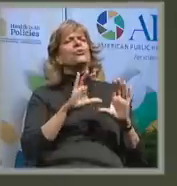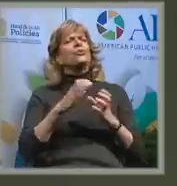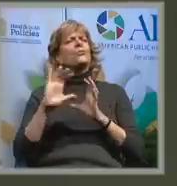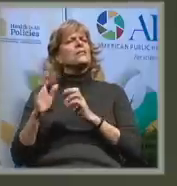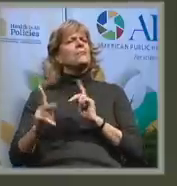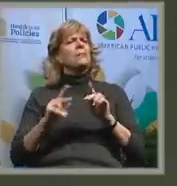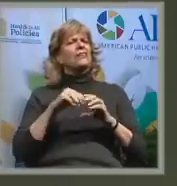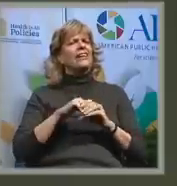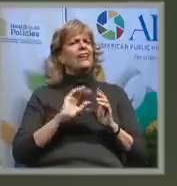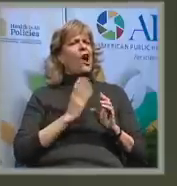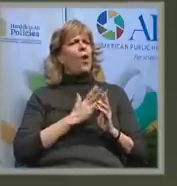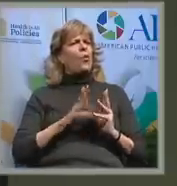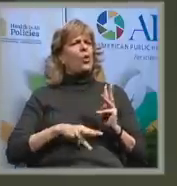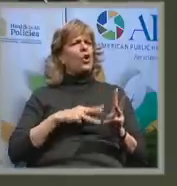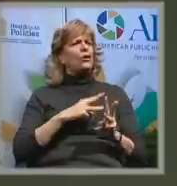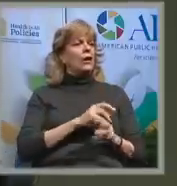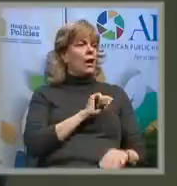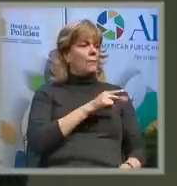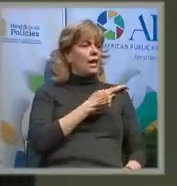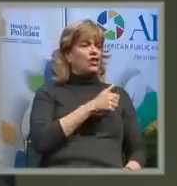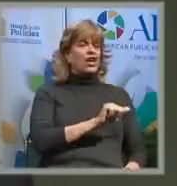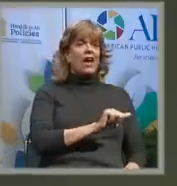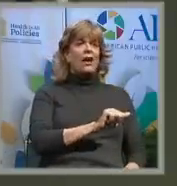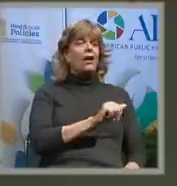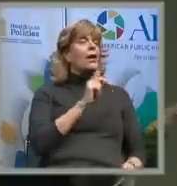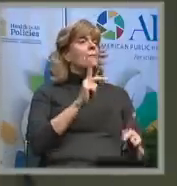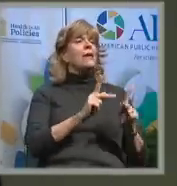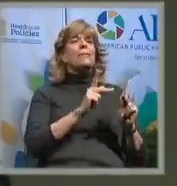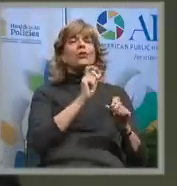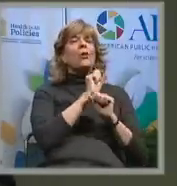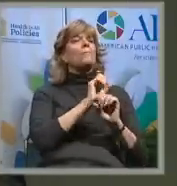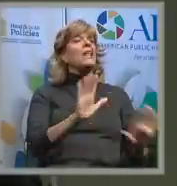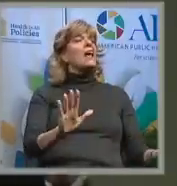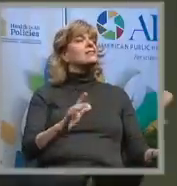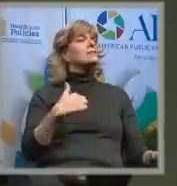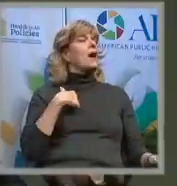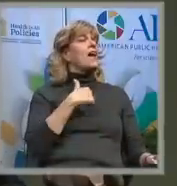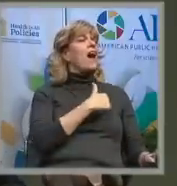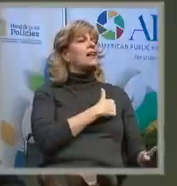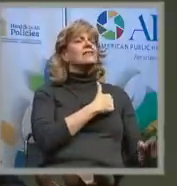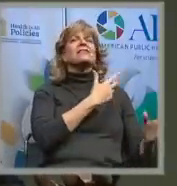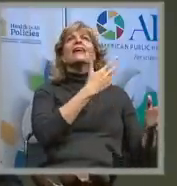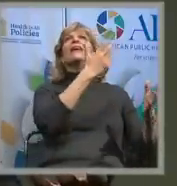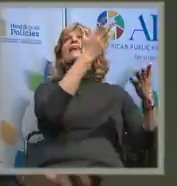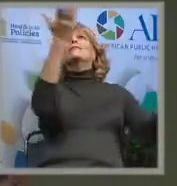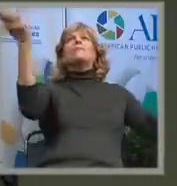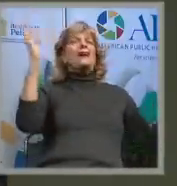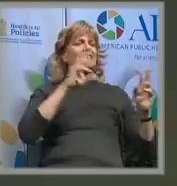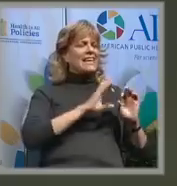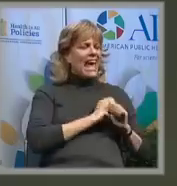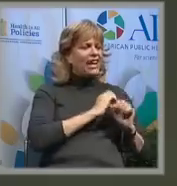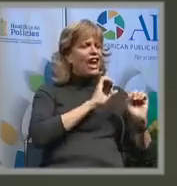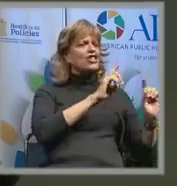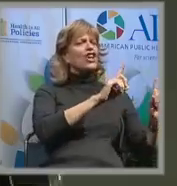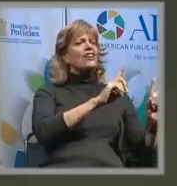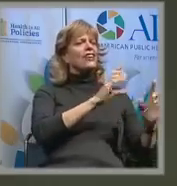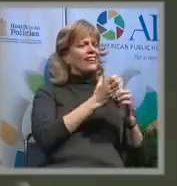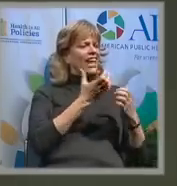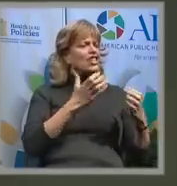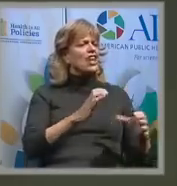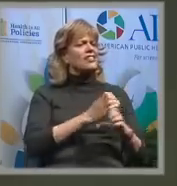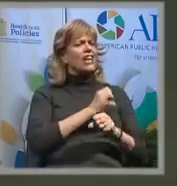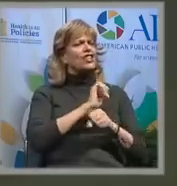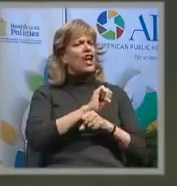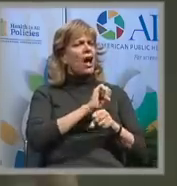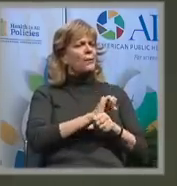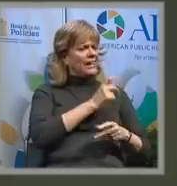in our society, APHA. People who are blessed like us to get an education, to get a chance to get a job,